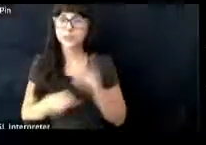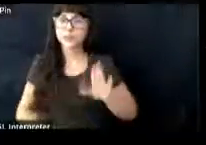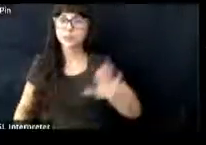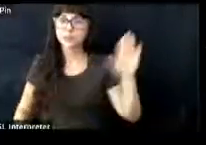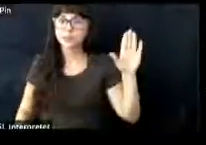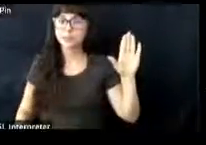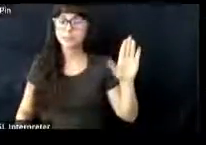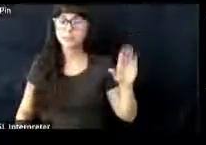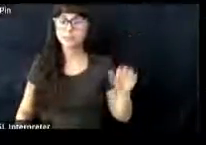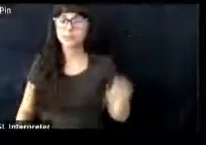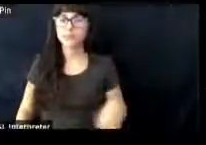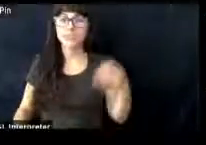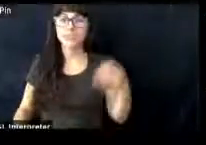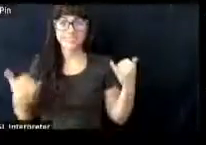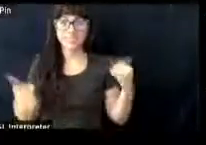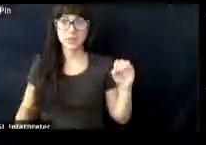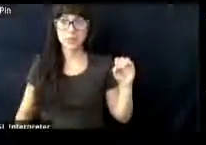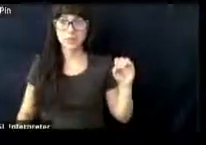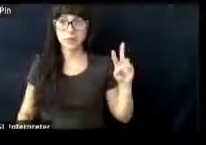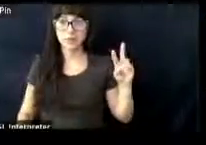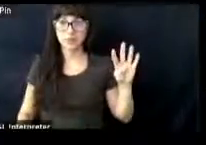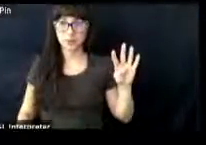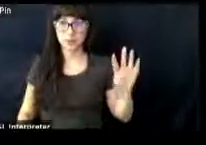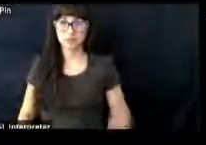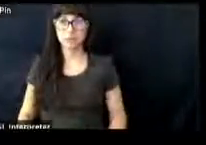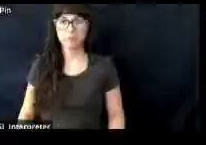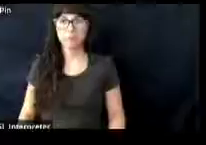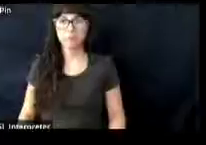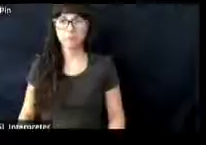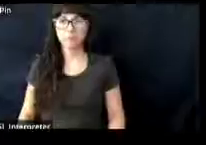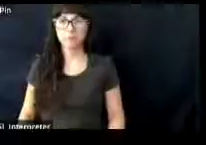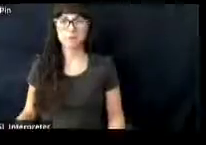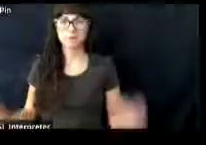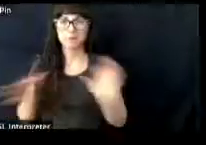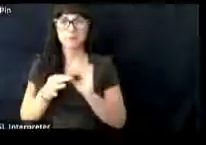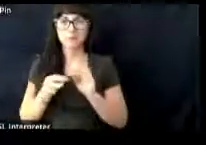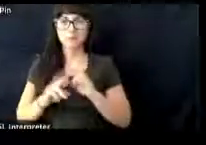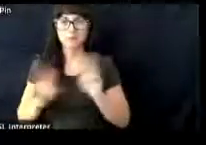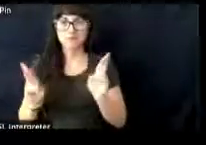we will go to 024. I will be promoting you now.